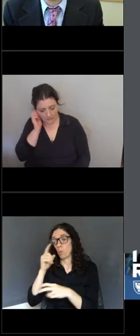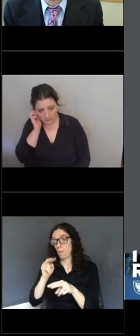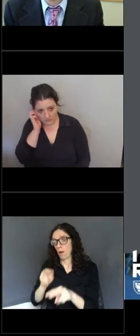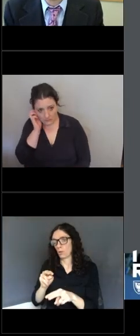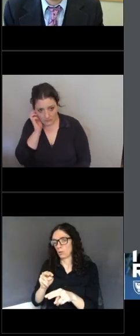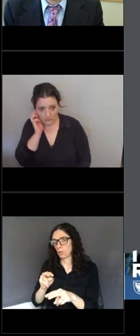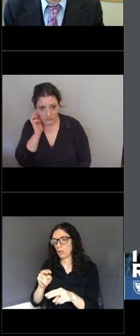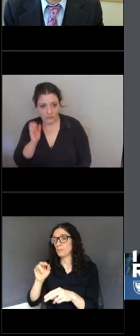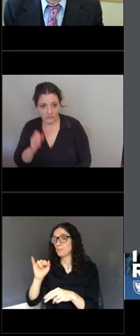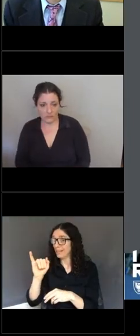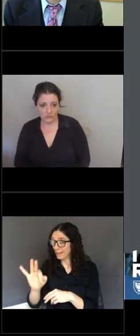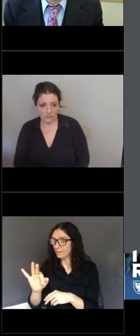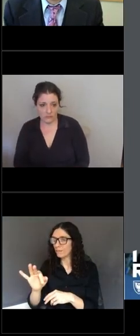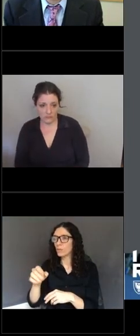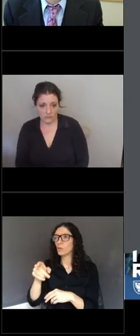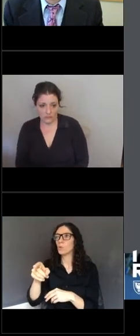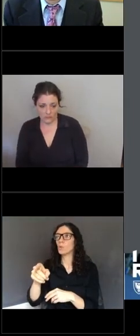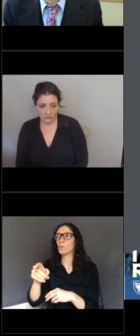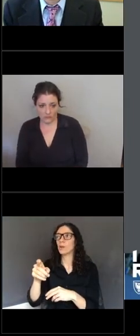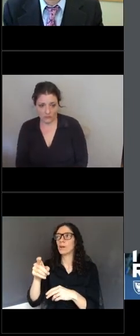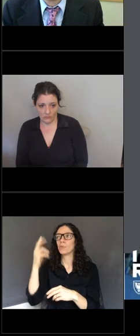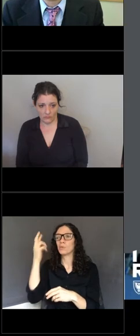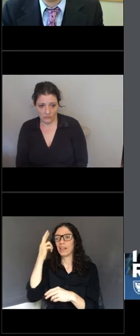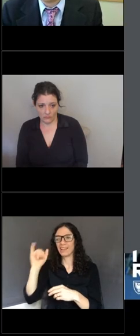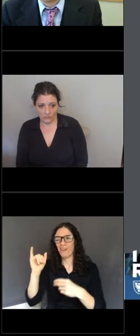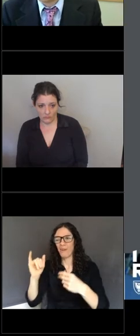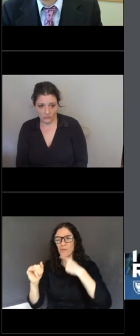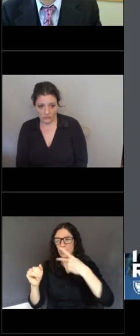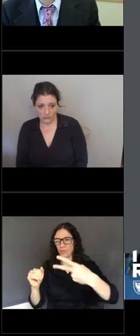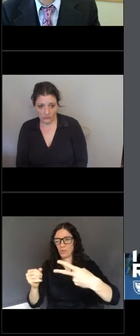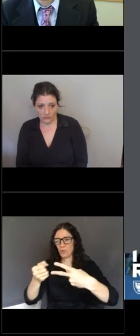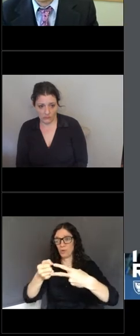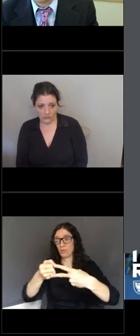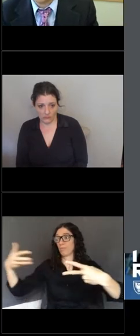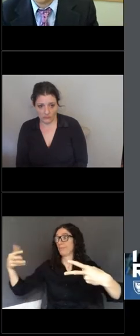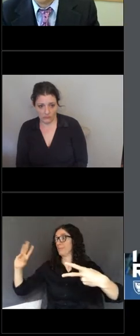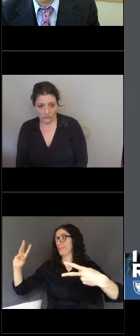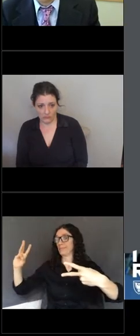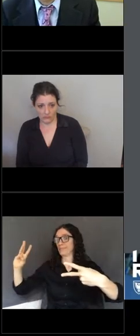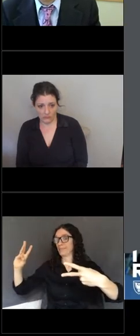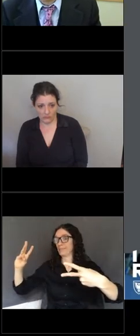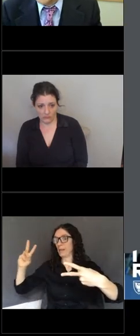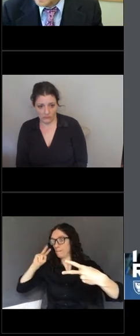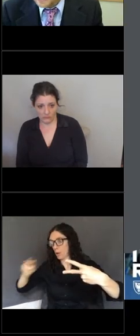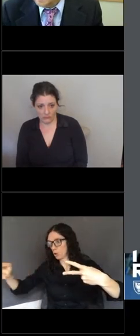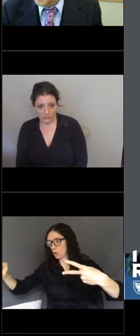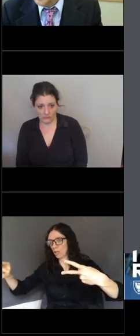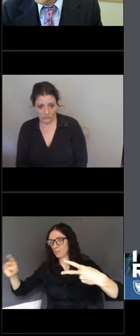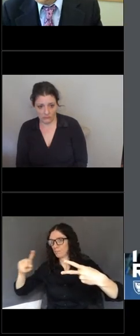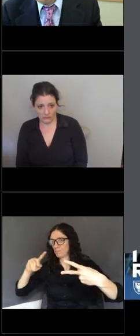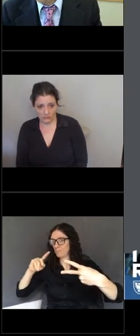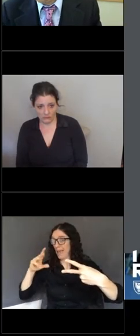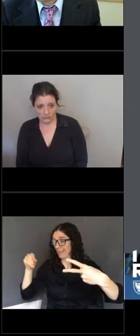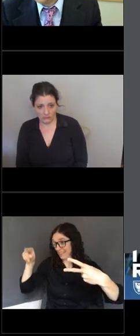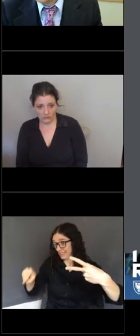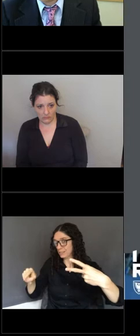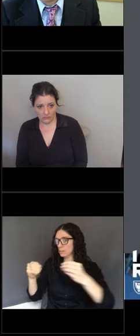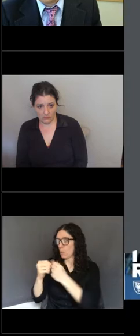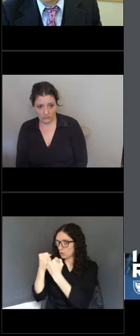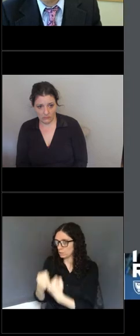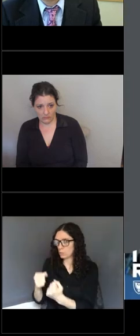reconcentrate the monitoring, it then becomes research that is the largest category, and it is understandable. In